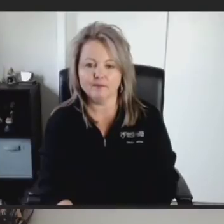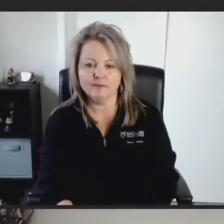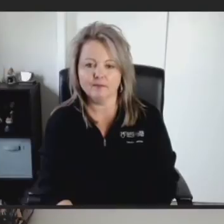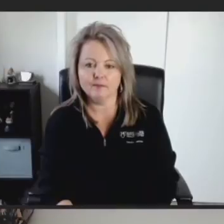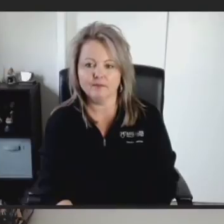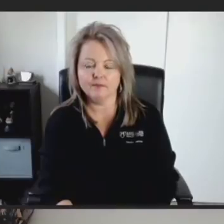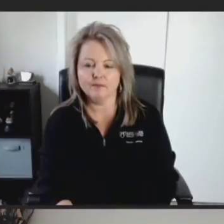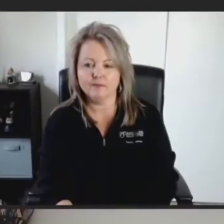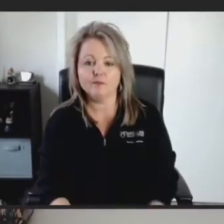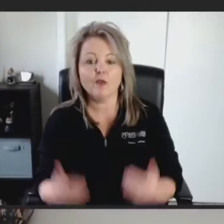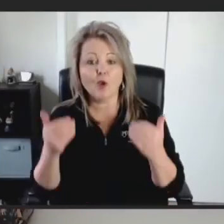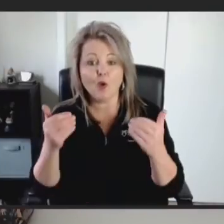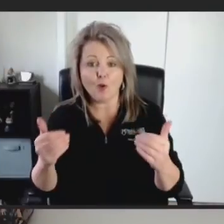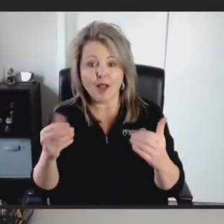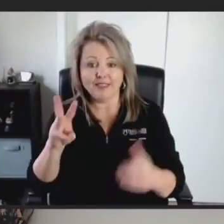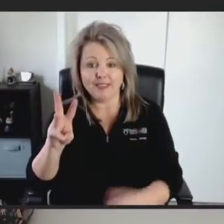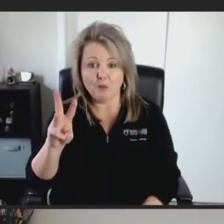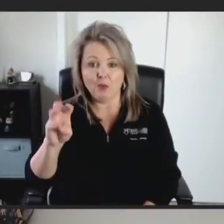Go ahead, WEAU.